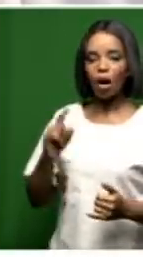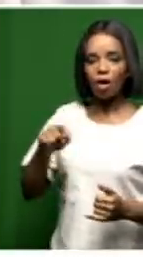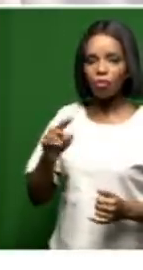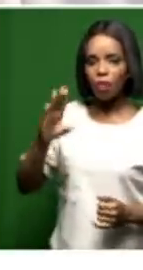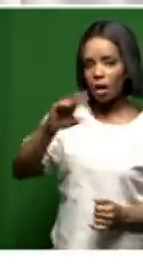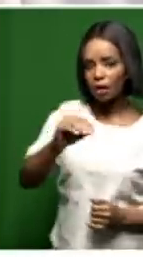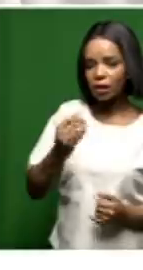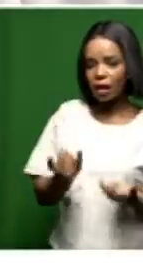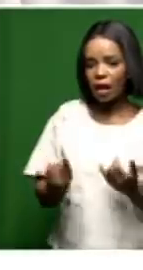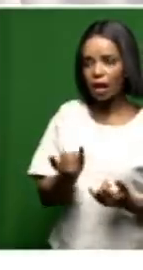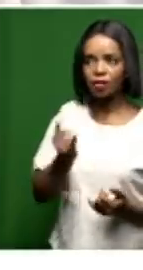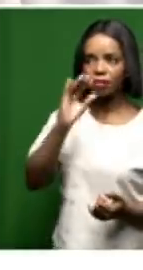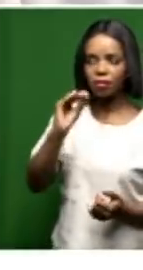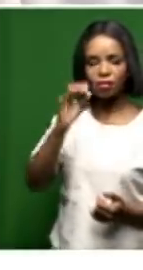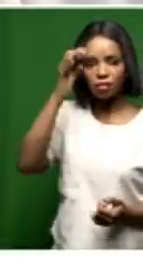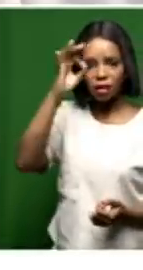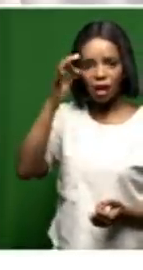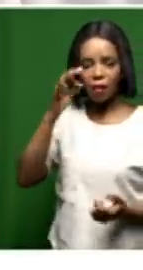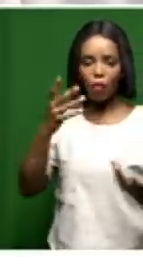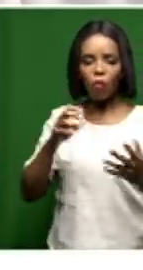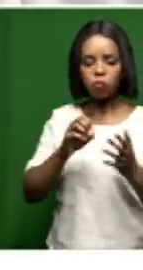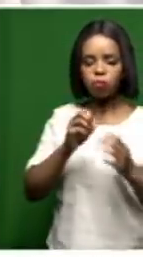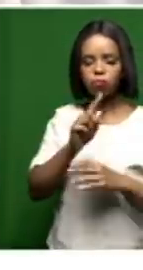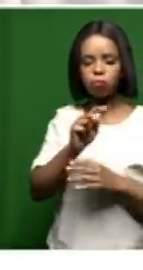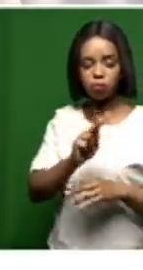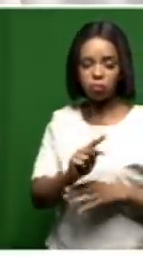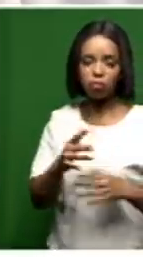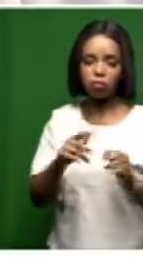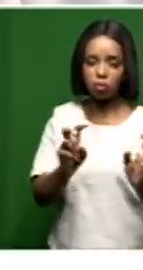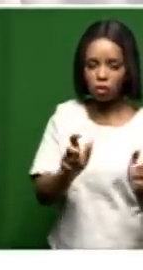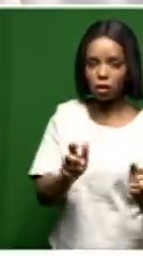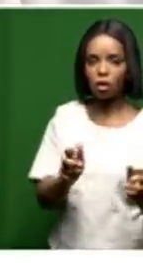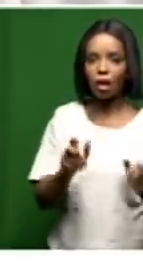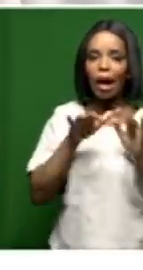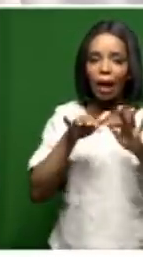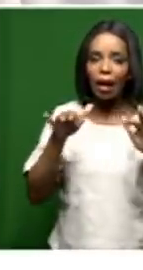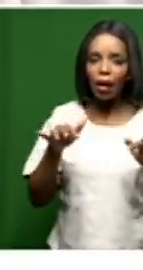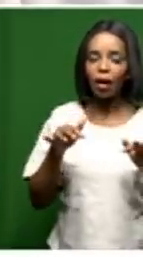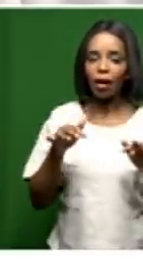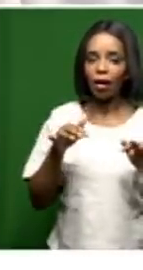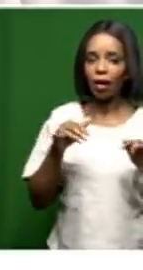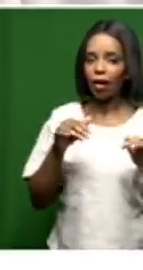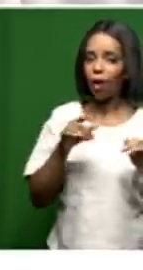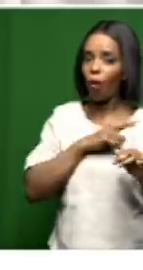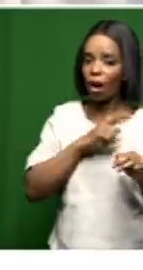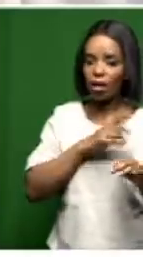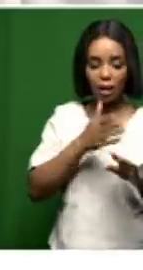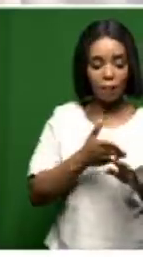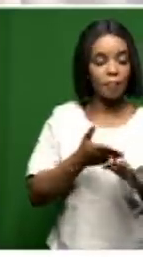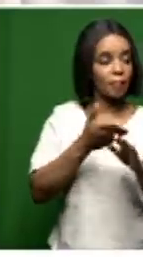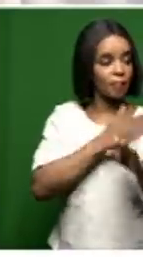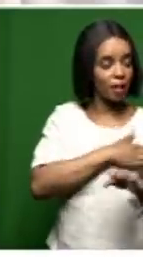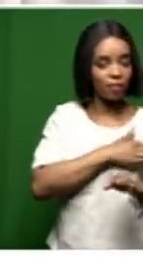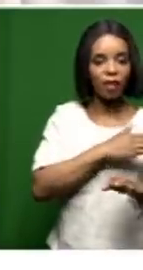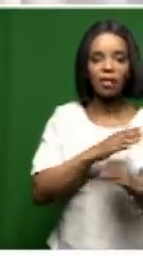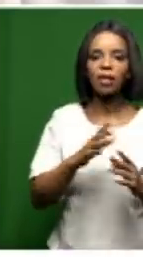an example. You have to ask the question of civil society, because when it came to previous administration